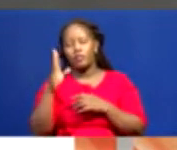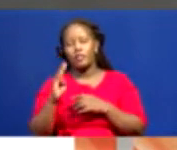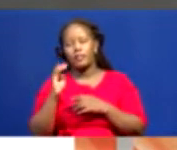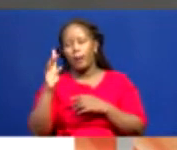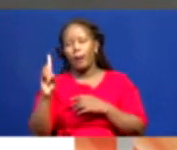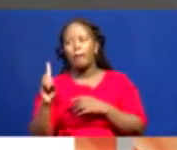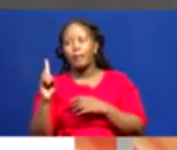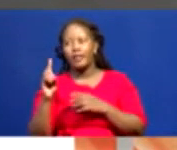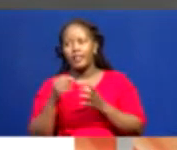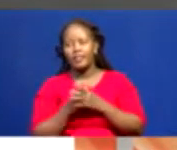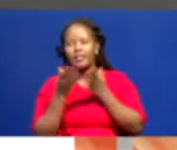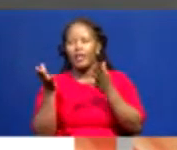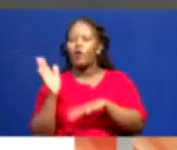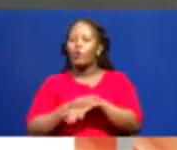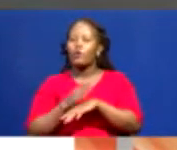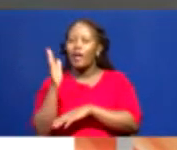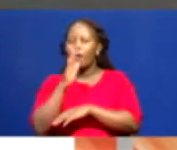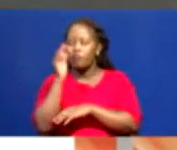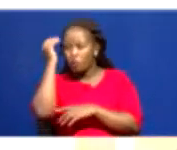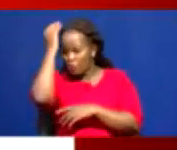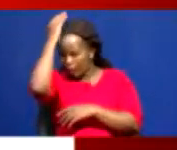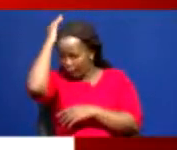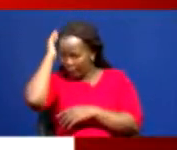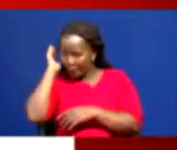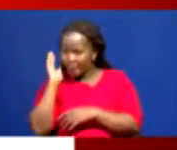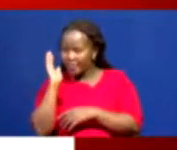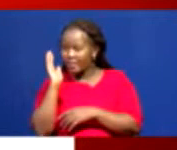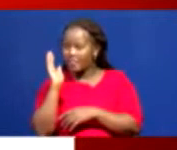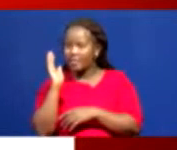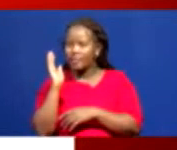Nairobi. Beatrice, good afternoon.